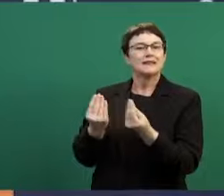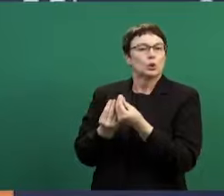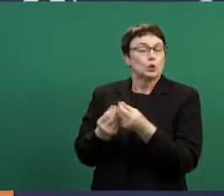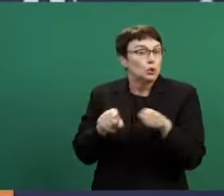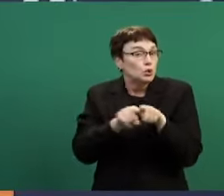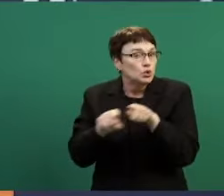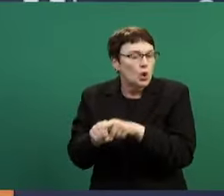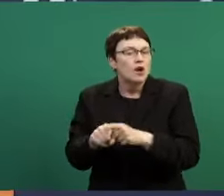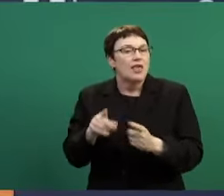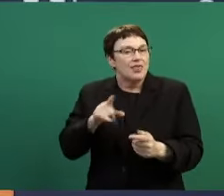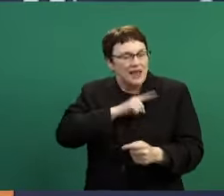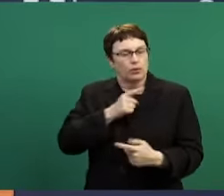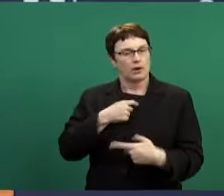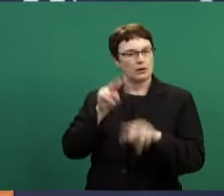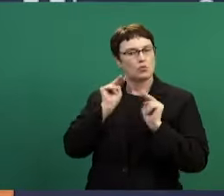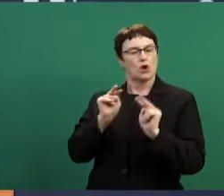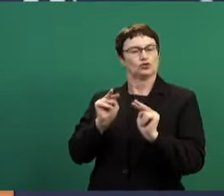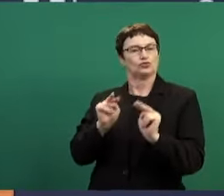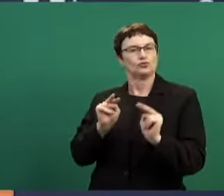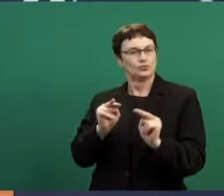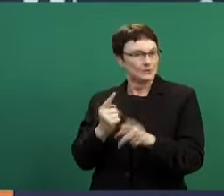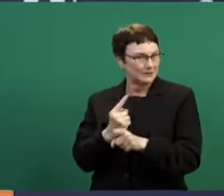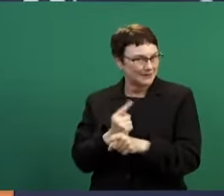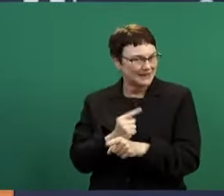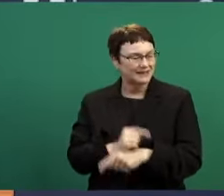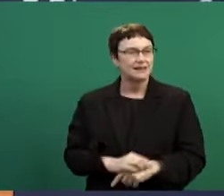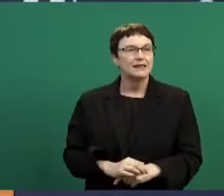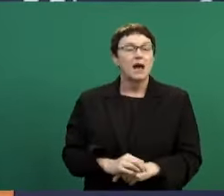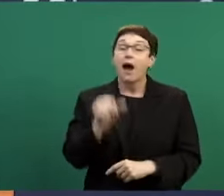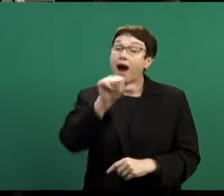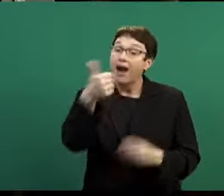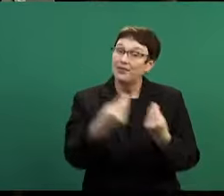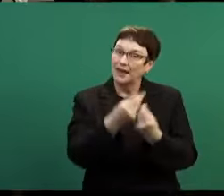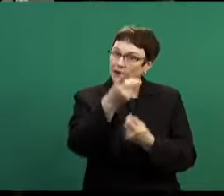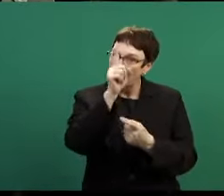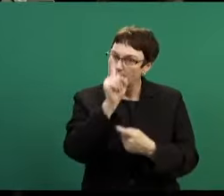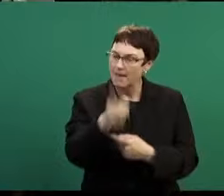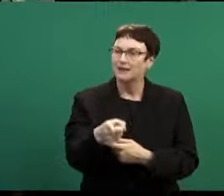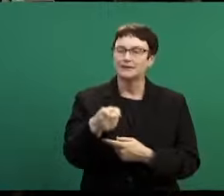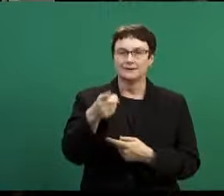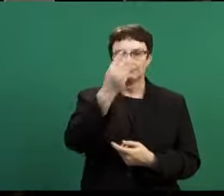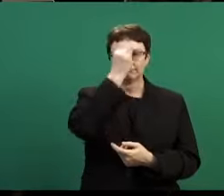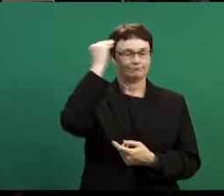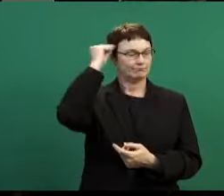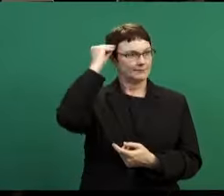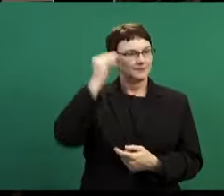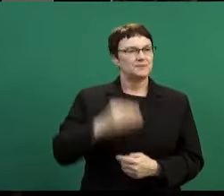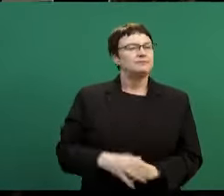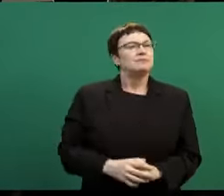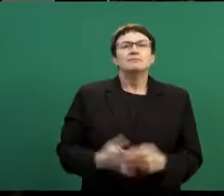aspect to consider is that we do not see